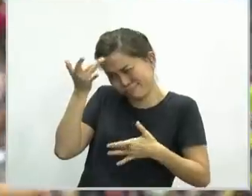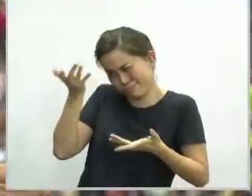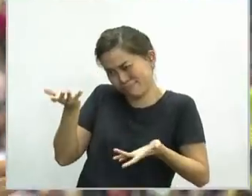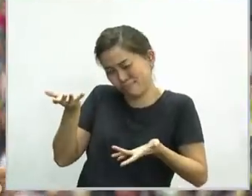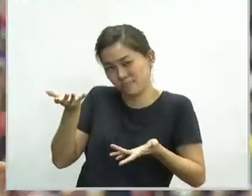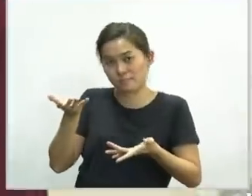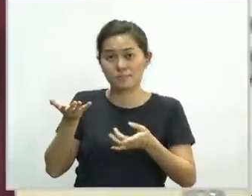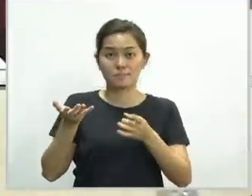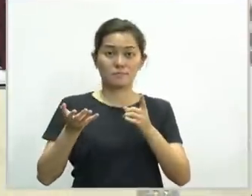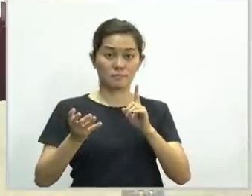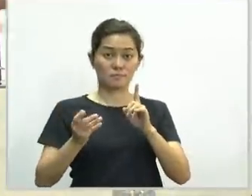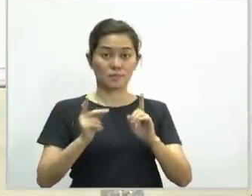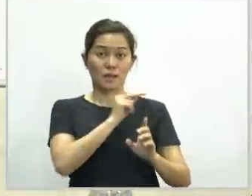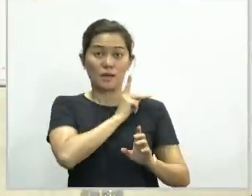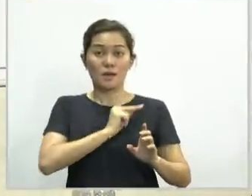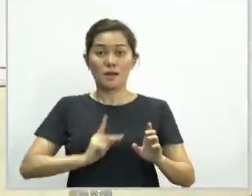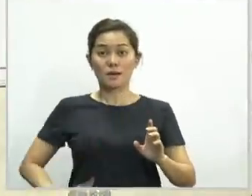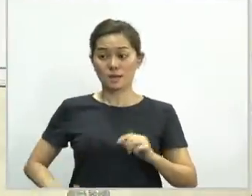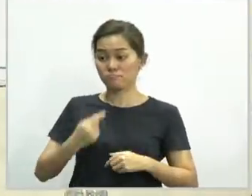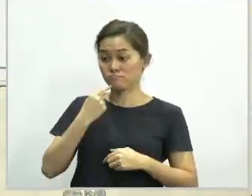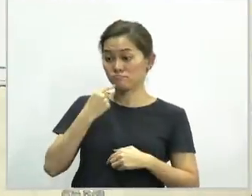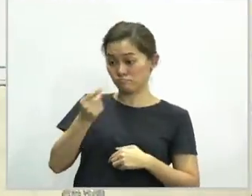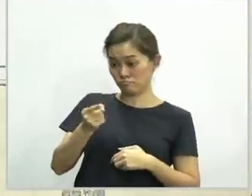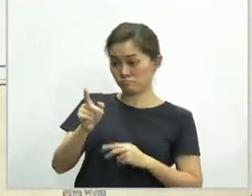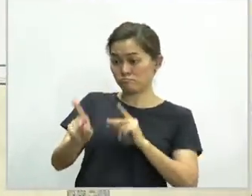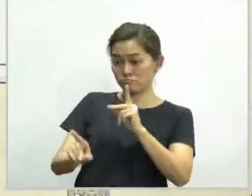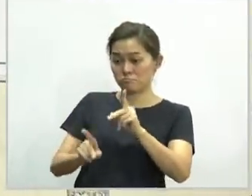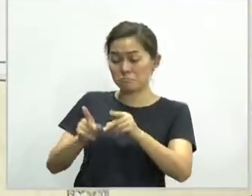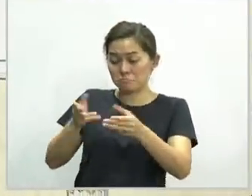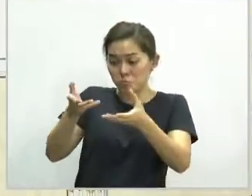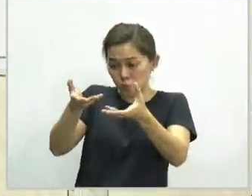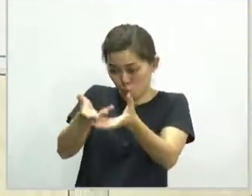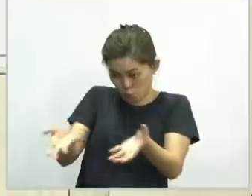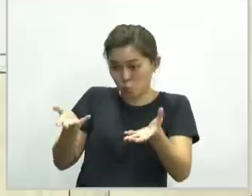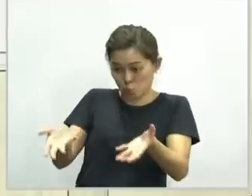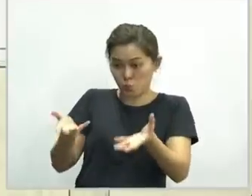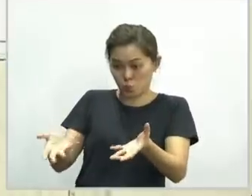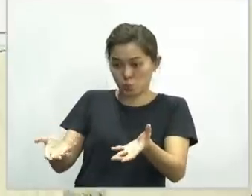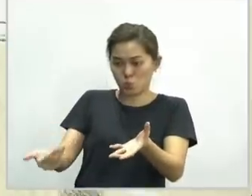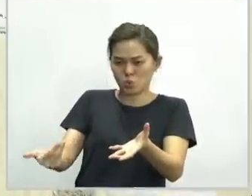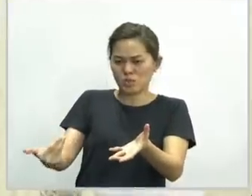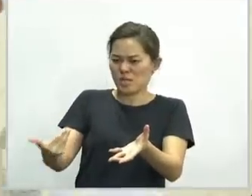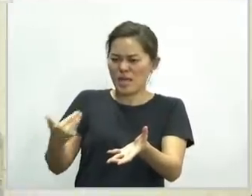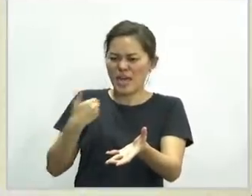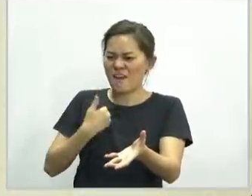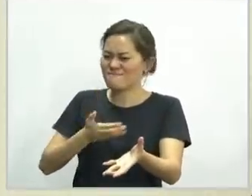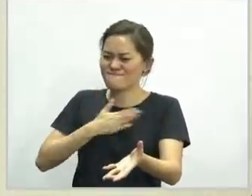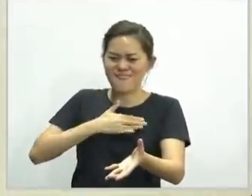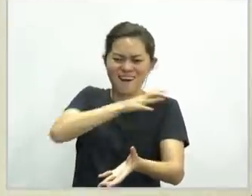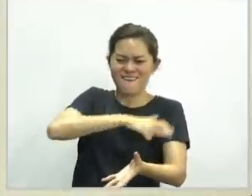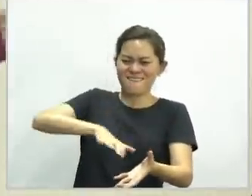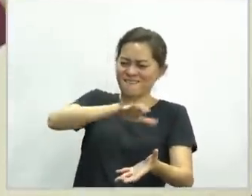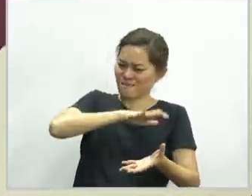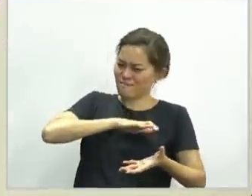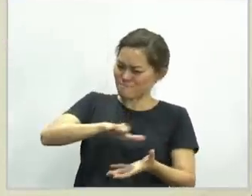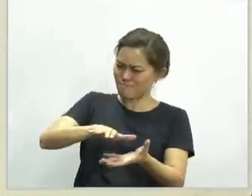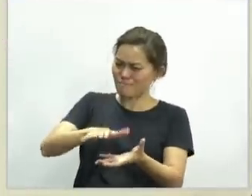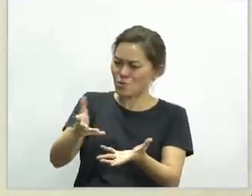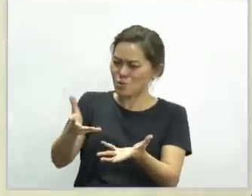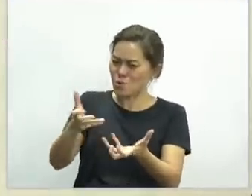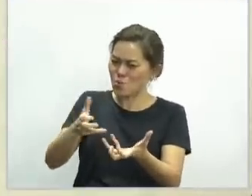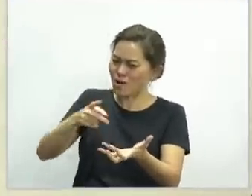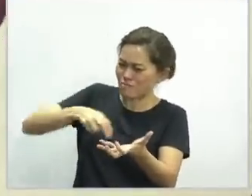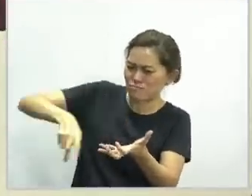king said to this man, "You can have as much of my land as you can